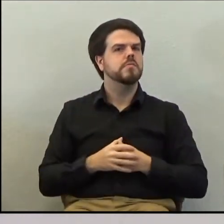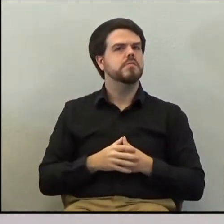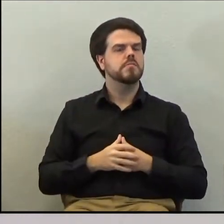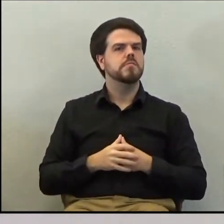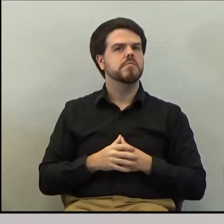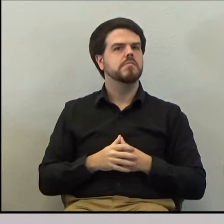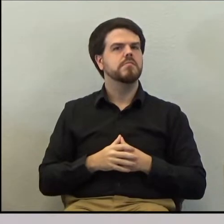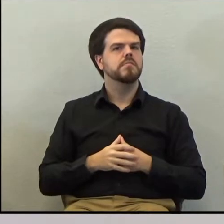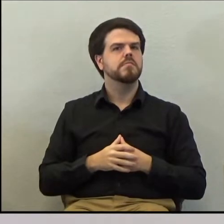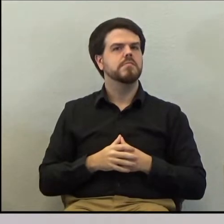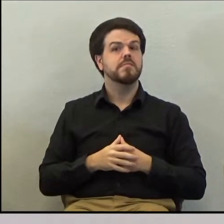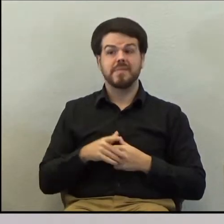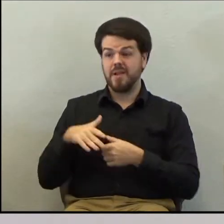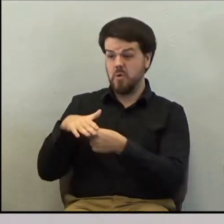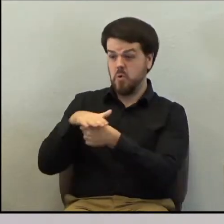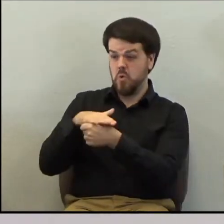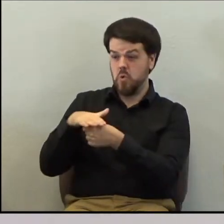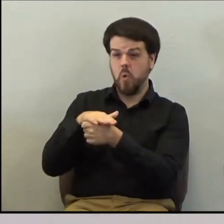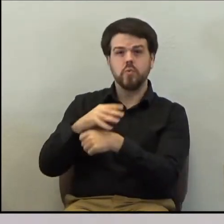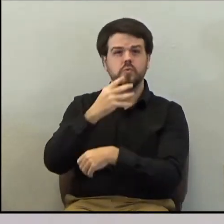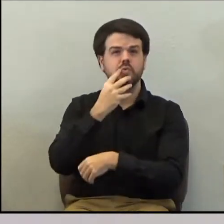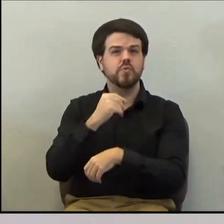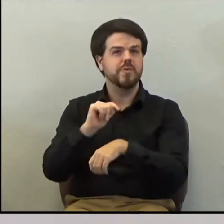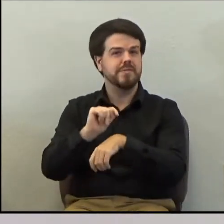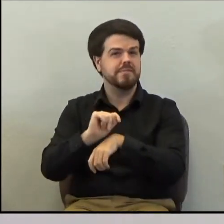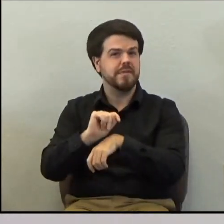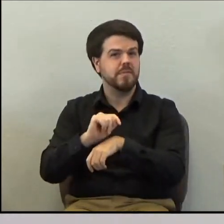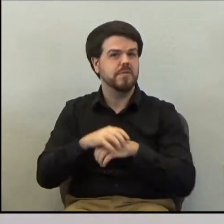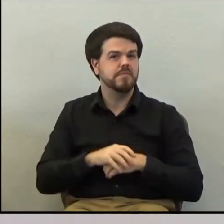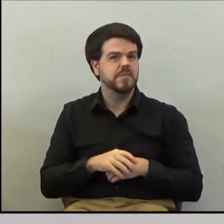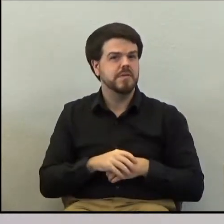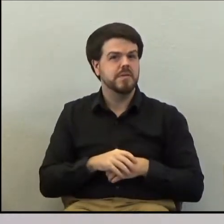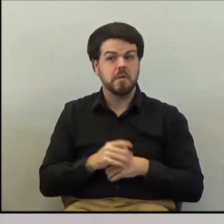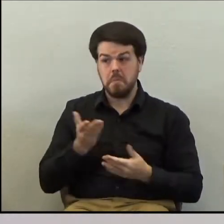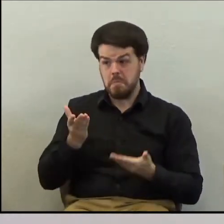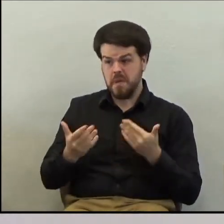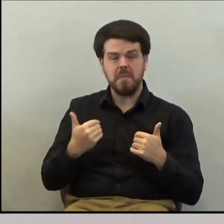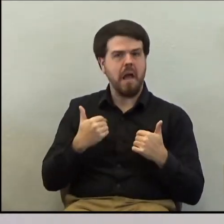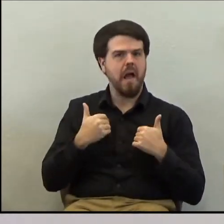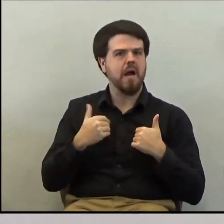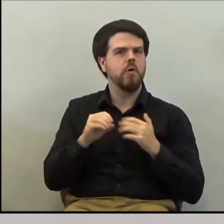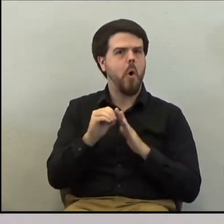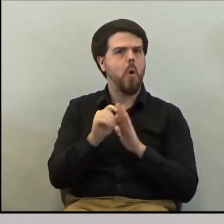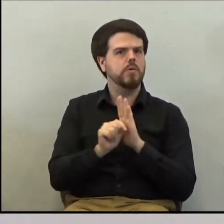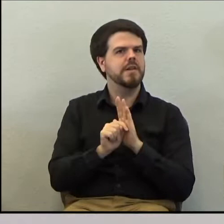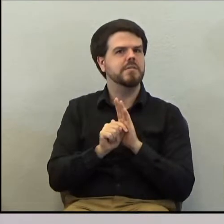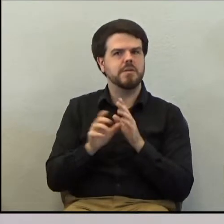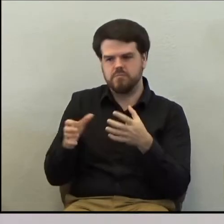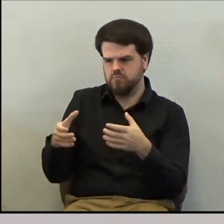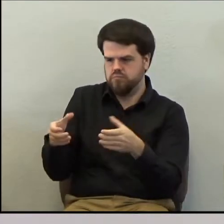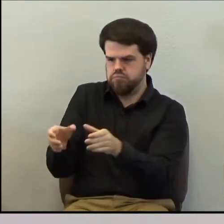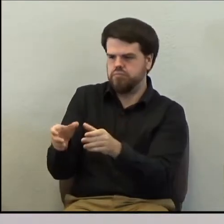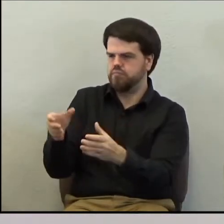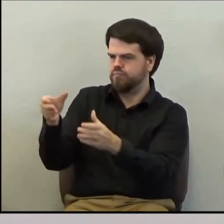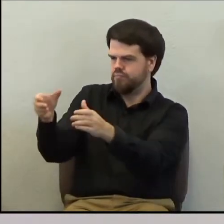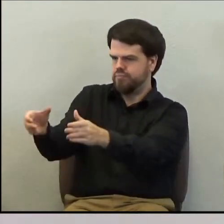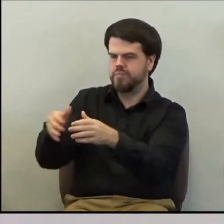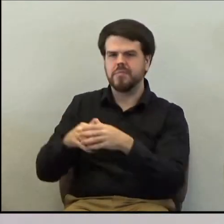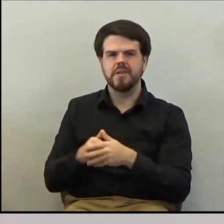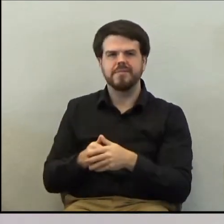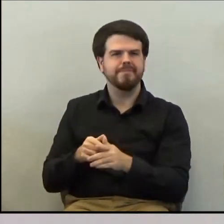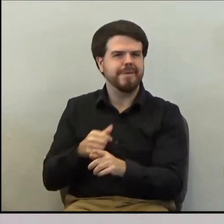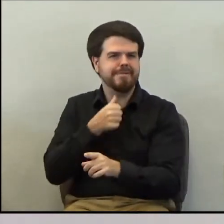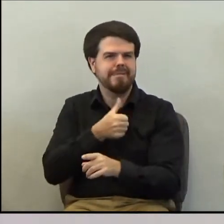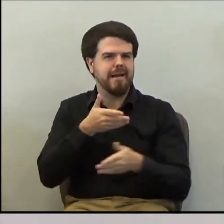Now, the local synagogue there in Thessalonica may have had an Old Testament, but they weren't going to let the Christians use